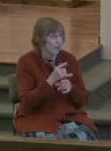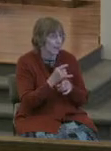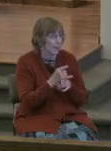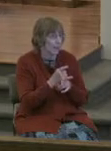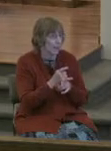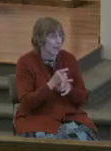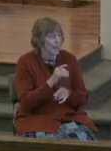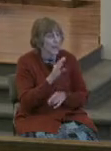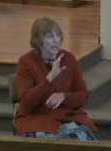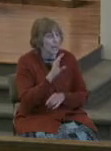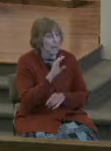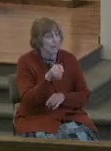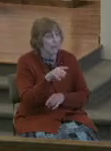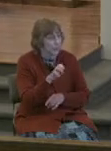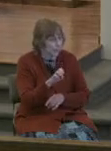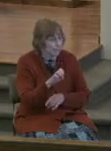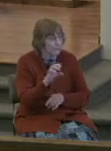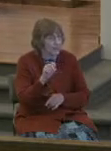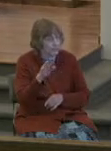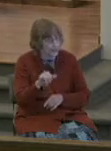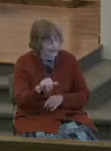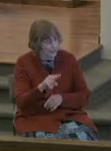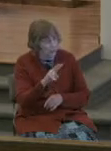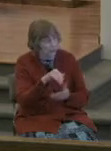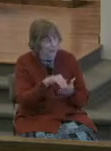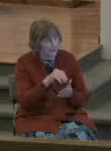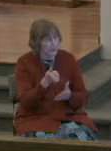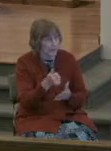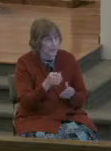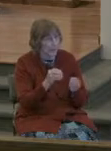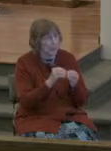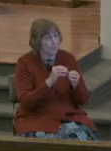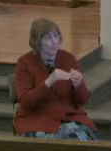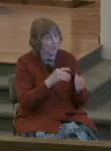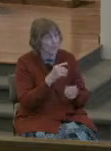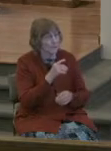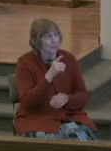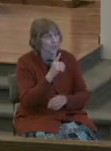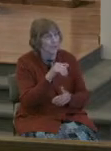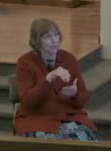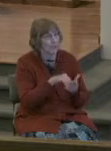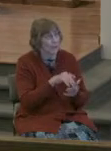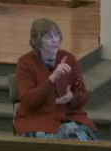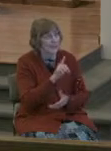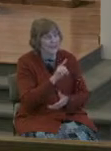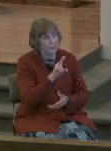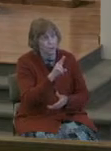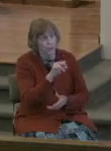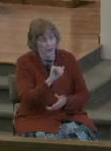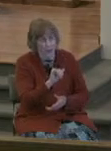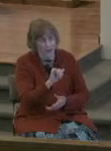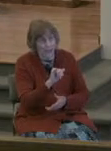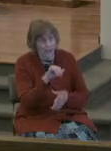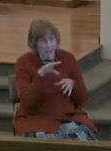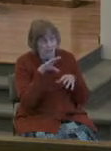Buncombe County, in 2010, there were over 1,000 DUI arrests in a year. That's over 20